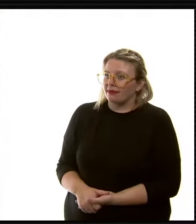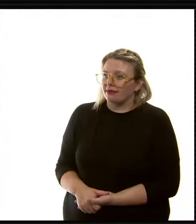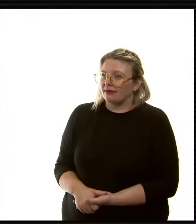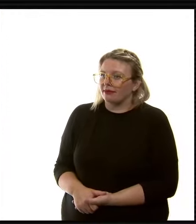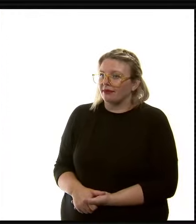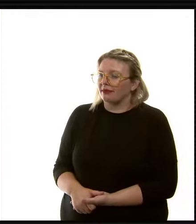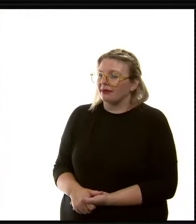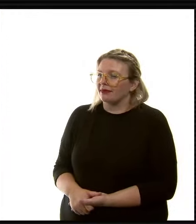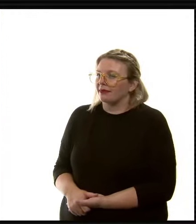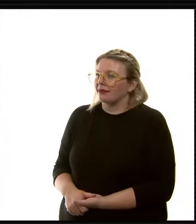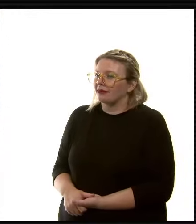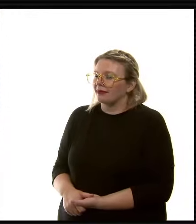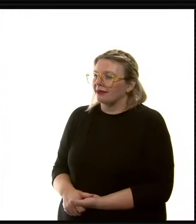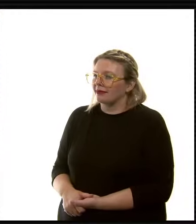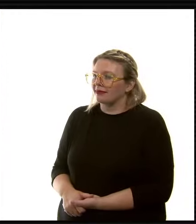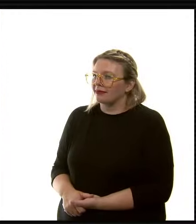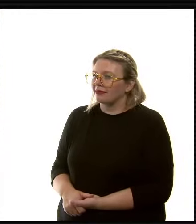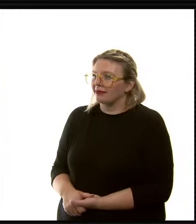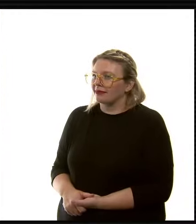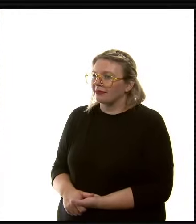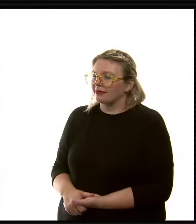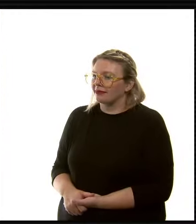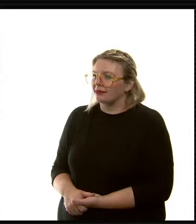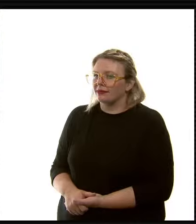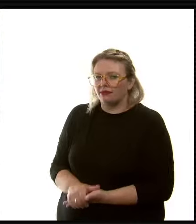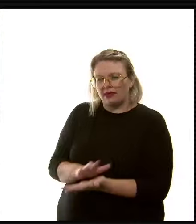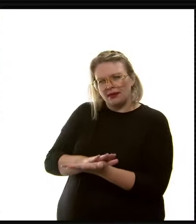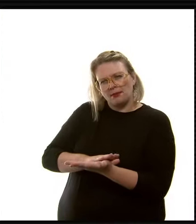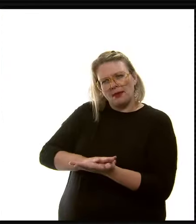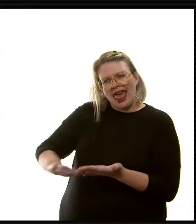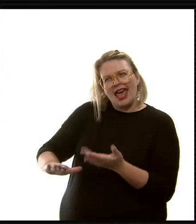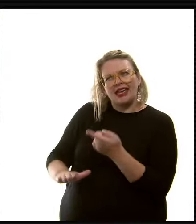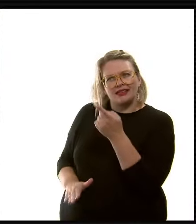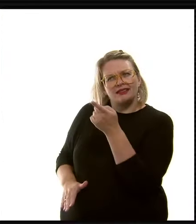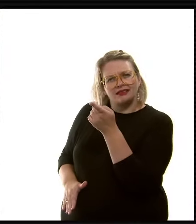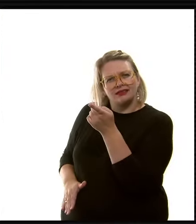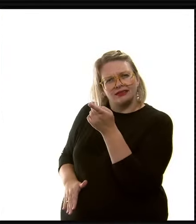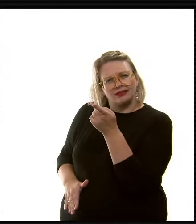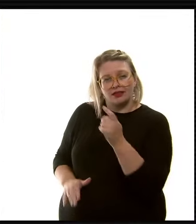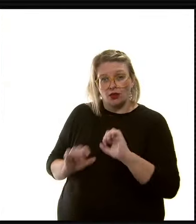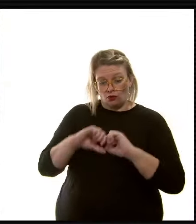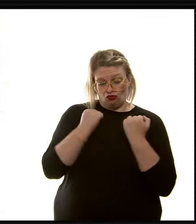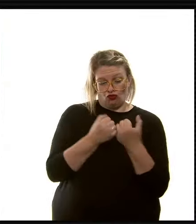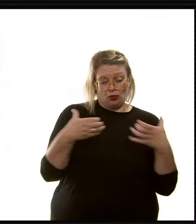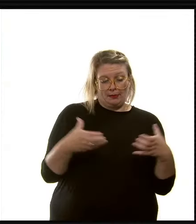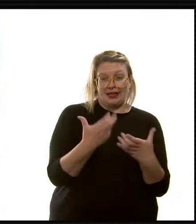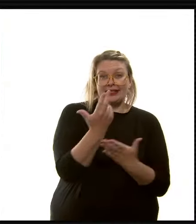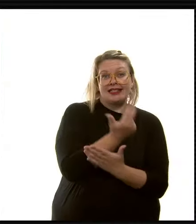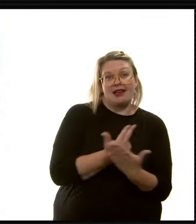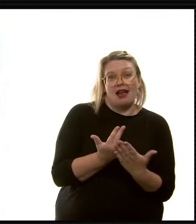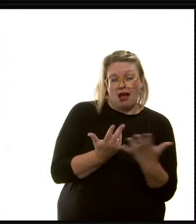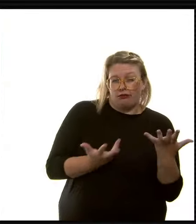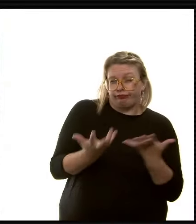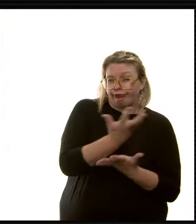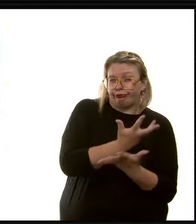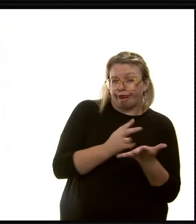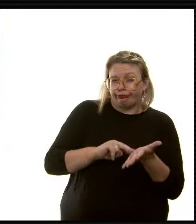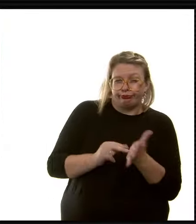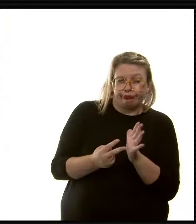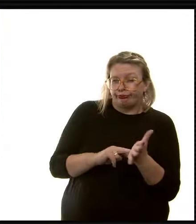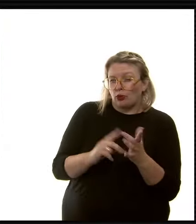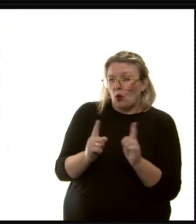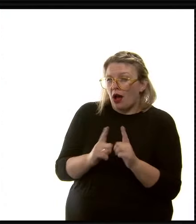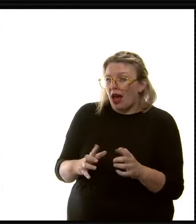like this. We take a group of designers to brainstorm how these new minifigures could be. Right, but this is